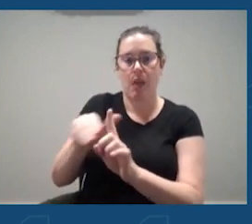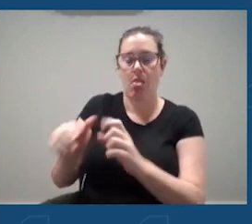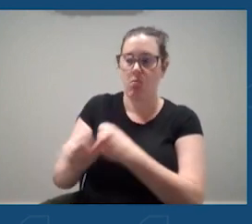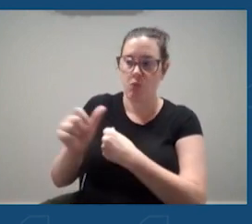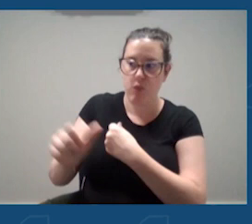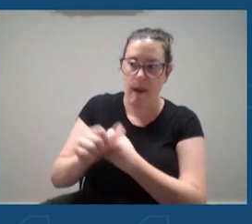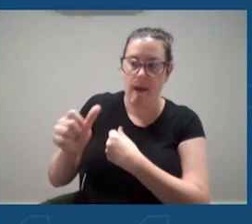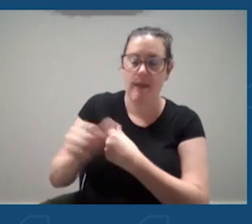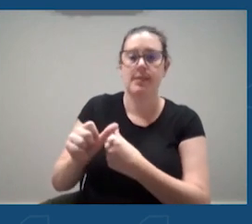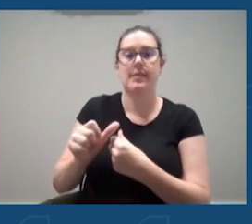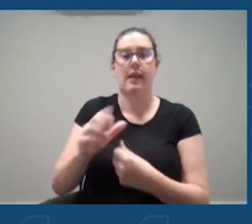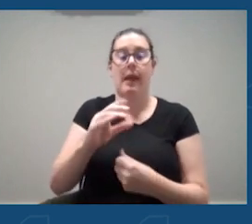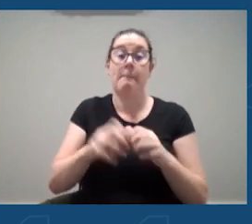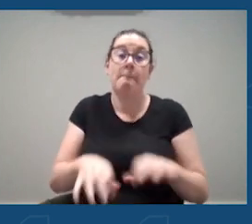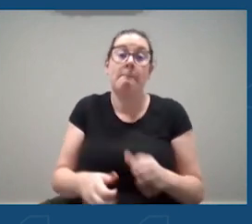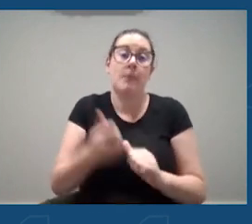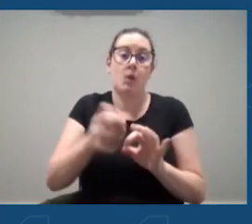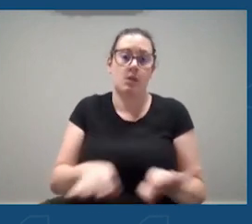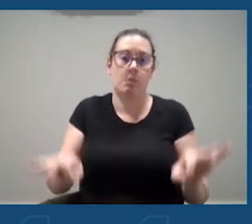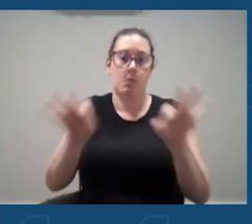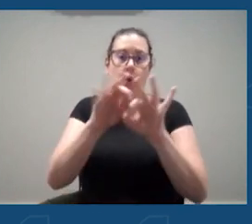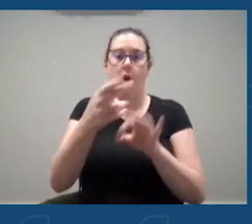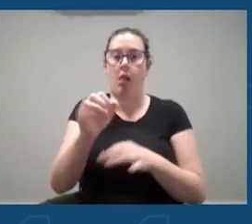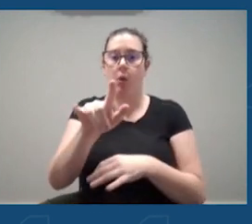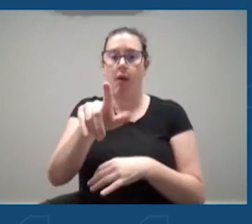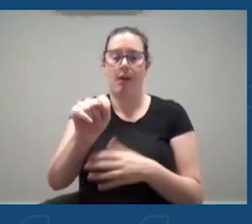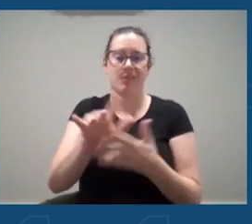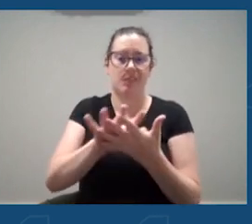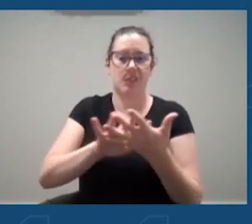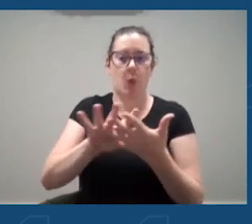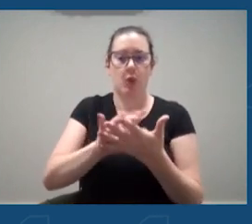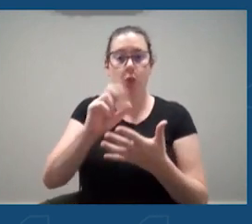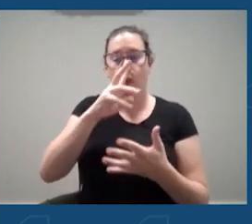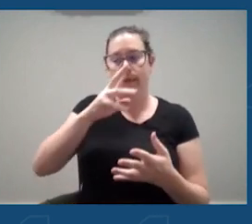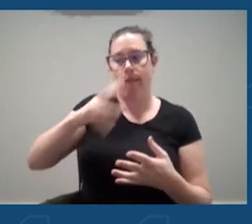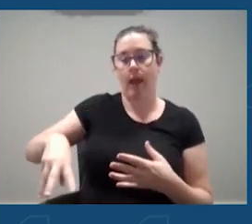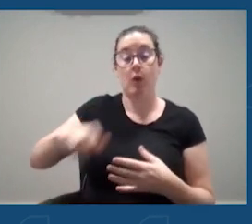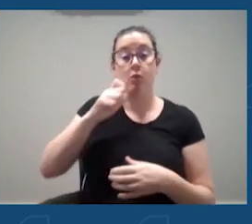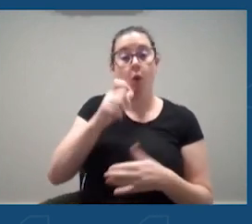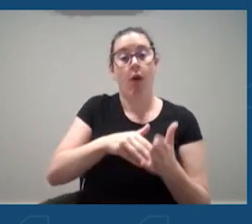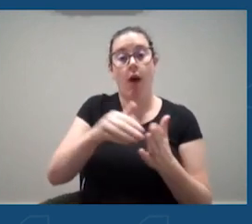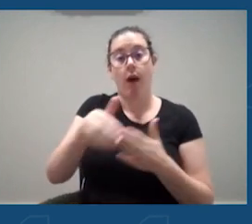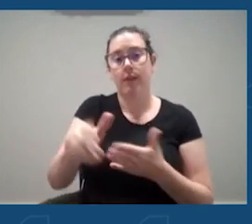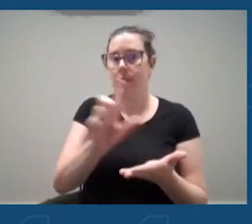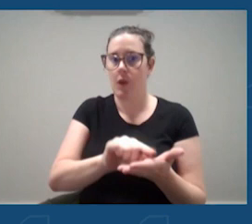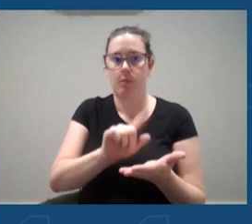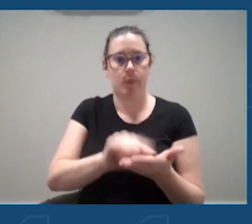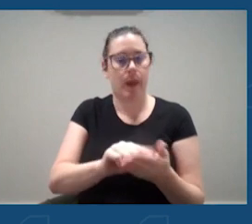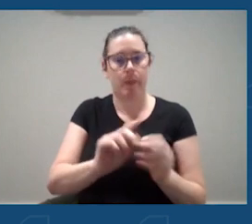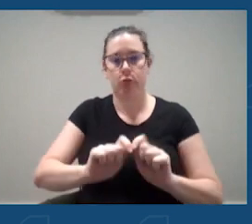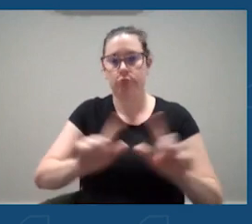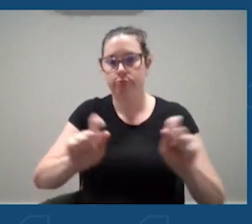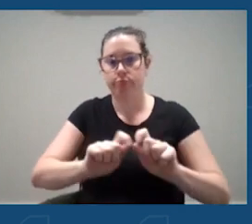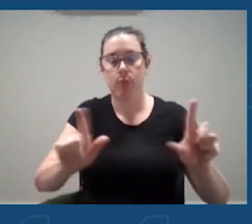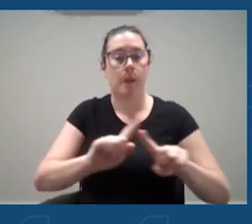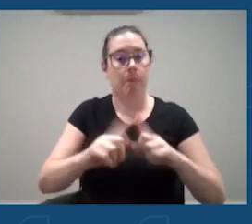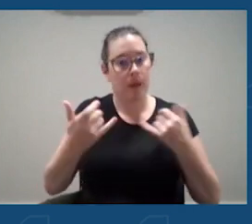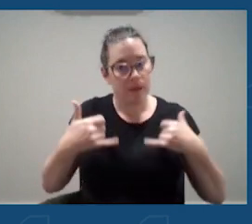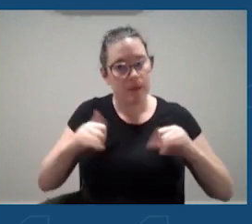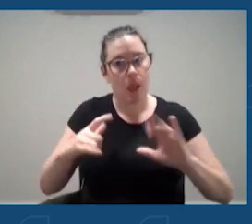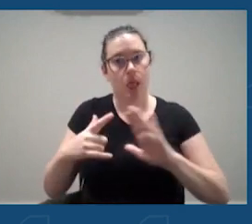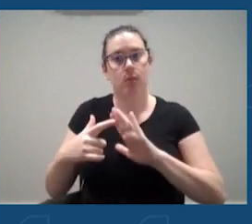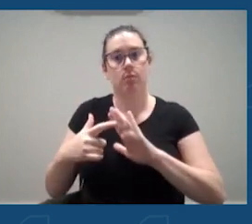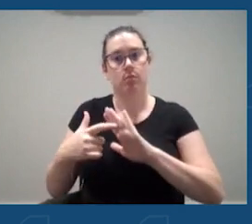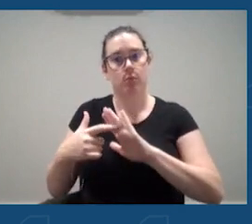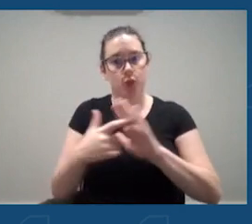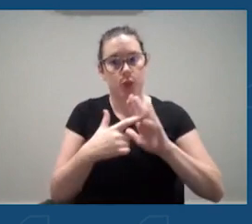and denial that don't often make the headlines, but constitute the day-to-day experiences of many